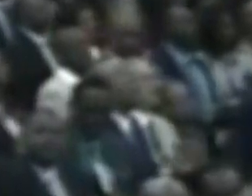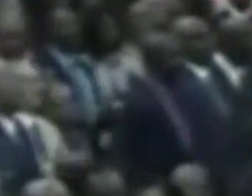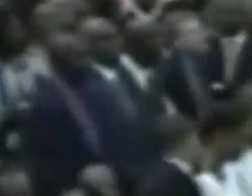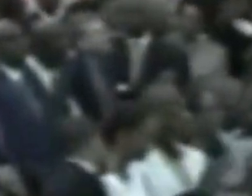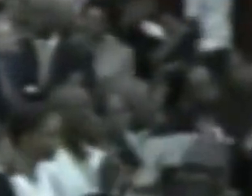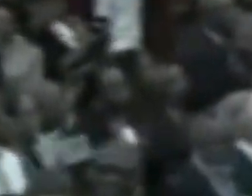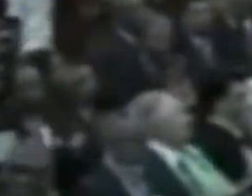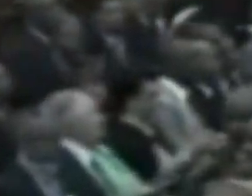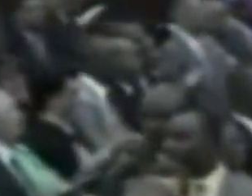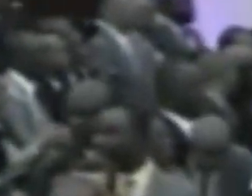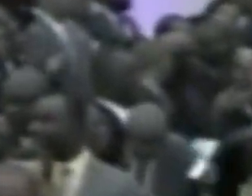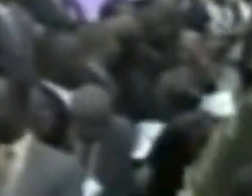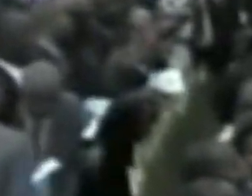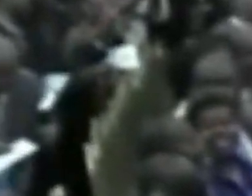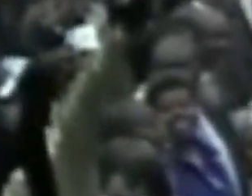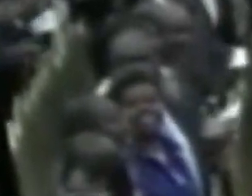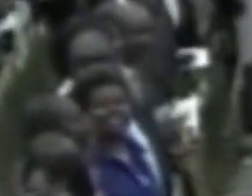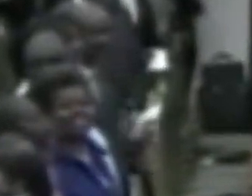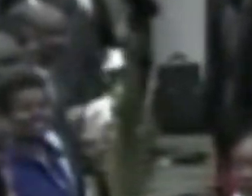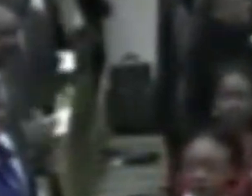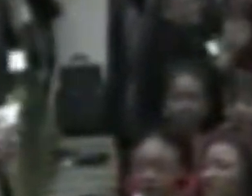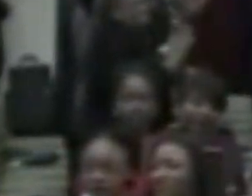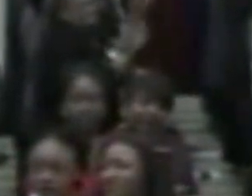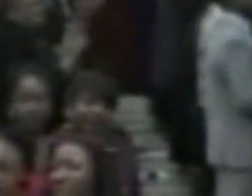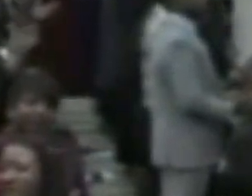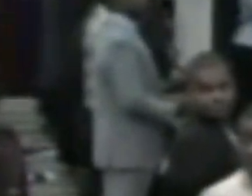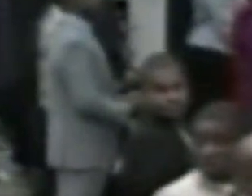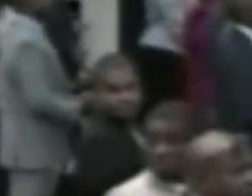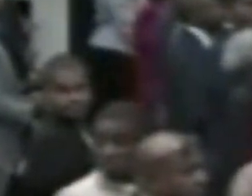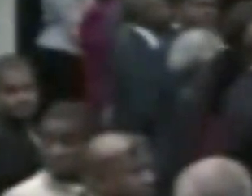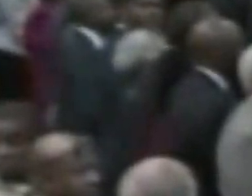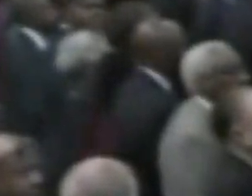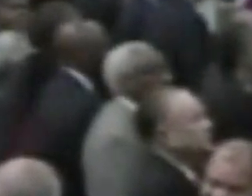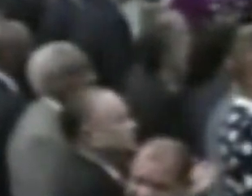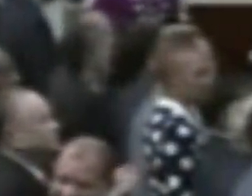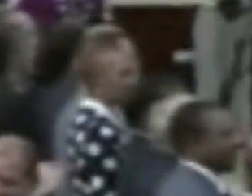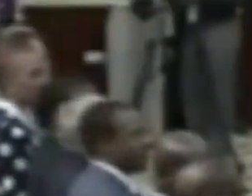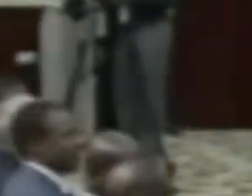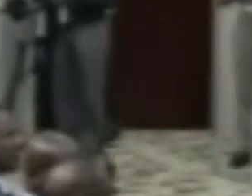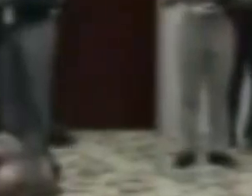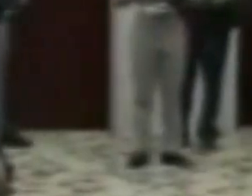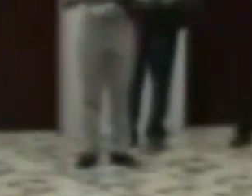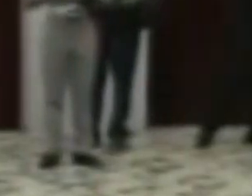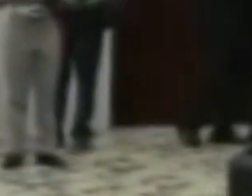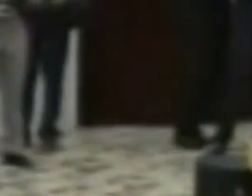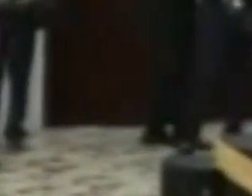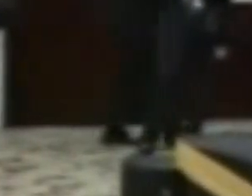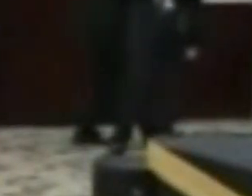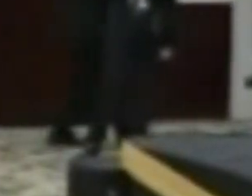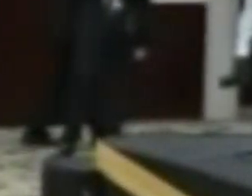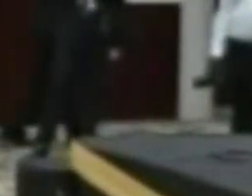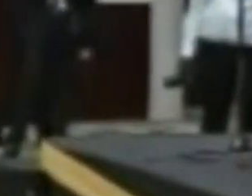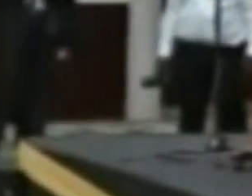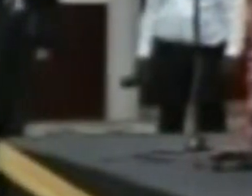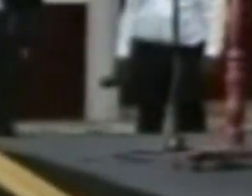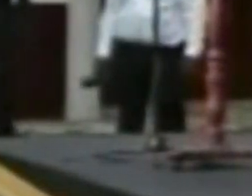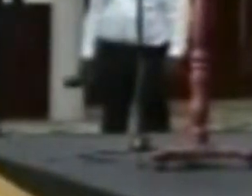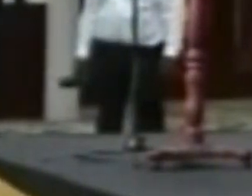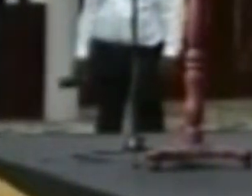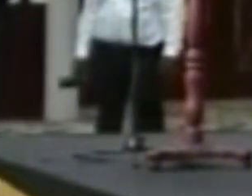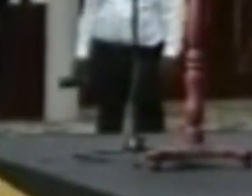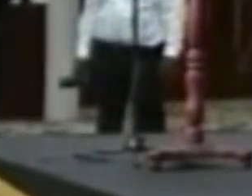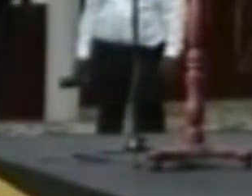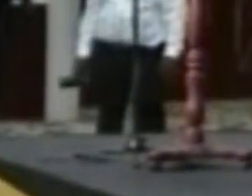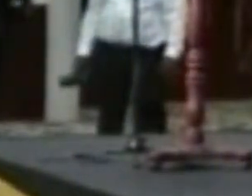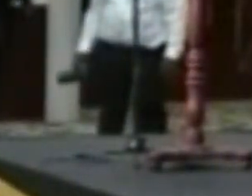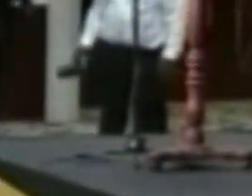for the CSME in the Quasi-CARICOM cabinet, and at the Montego Bay meeting, a special session has been devoted